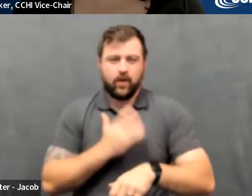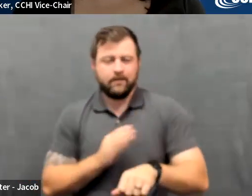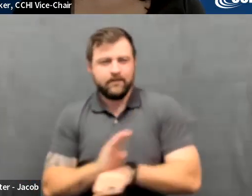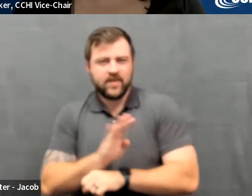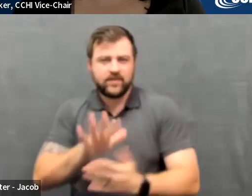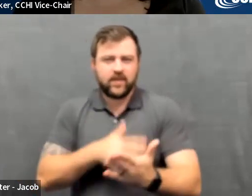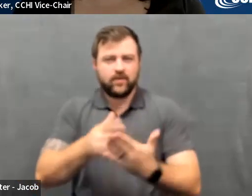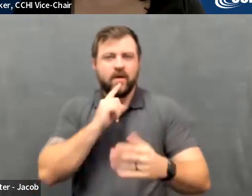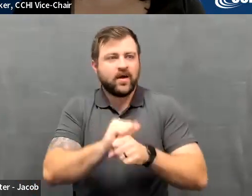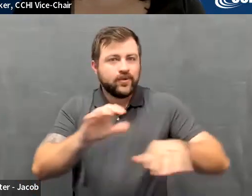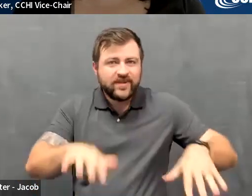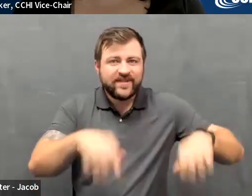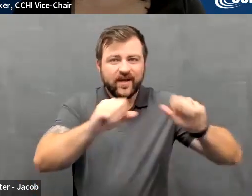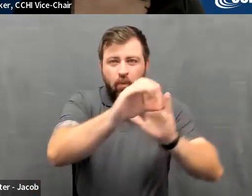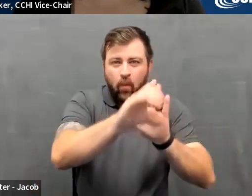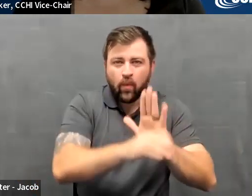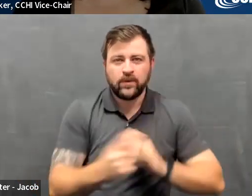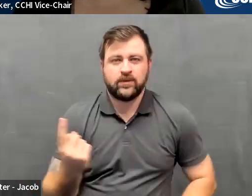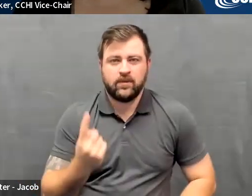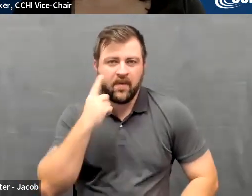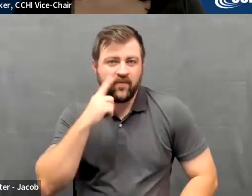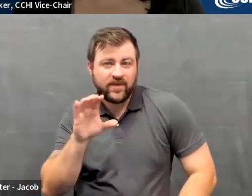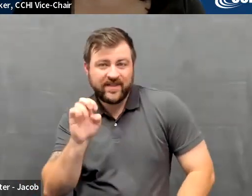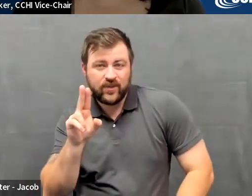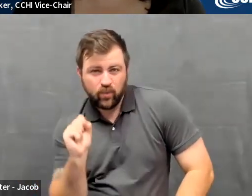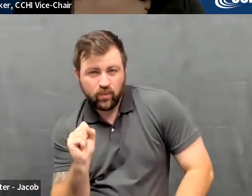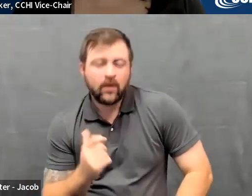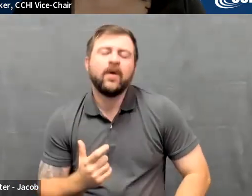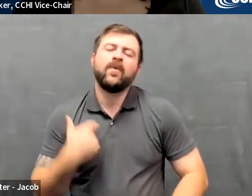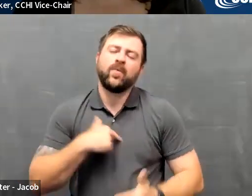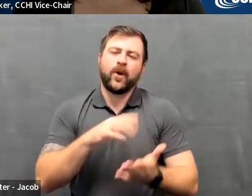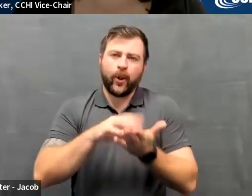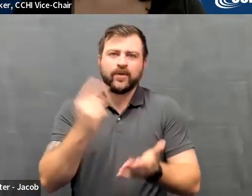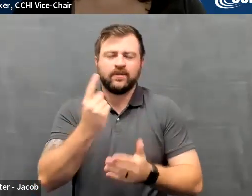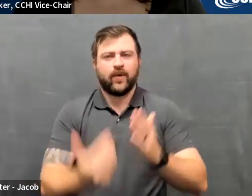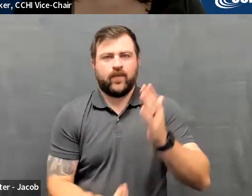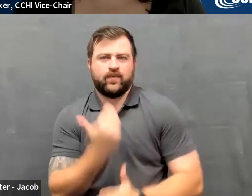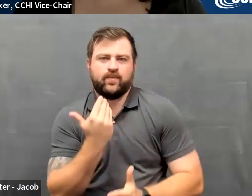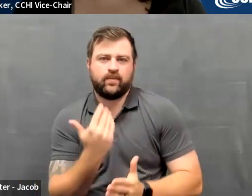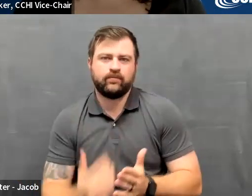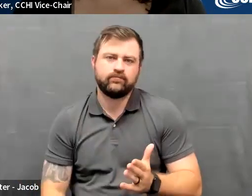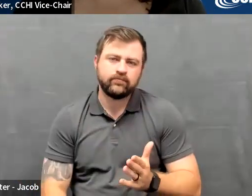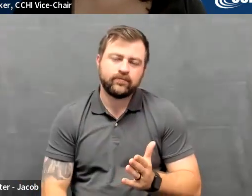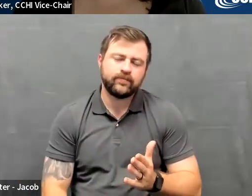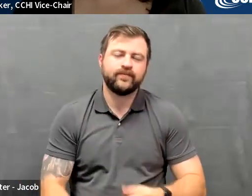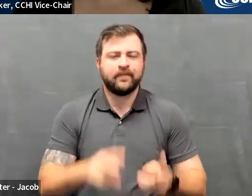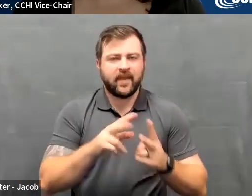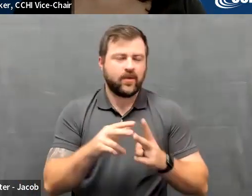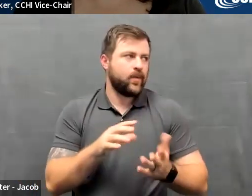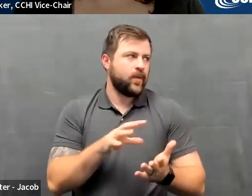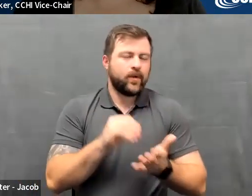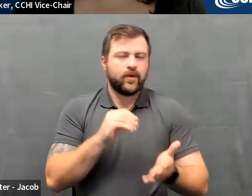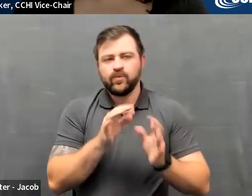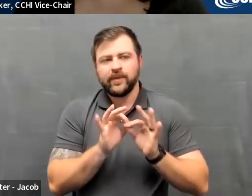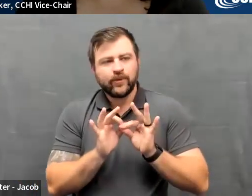take a course on something for a CEU, it's because we're learning something new. Either we're learning to interpret